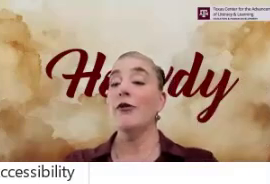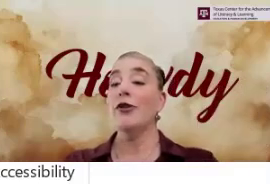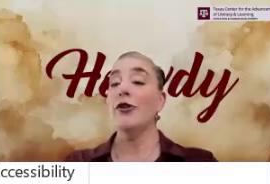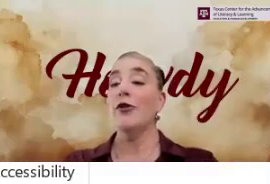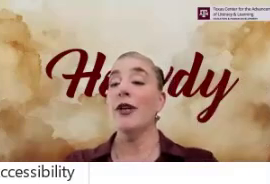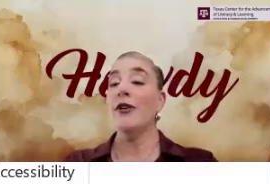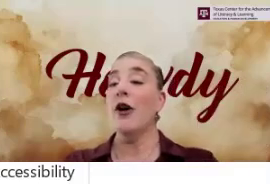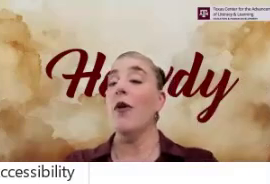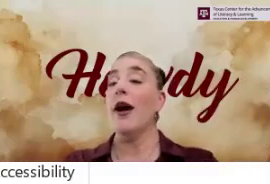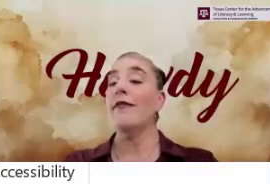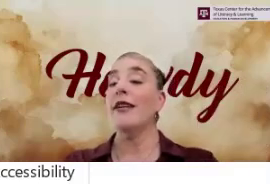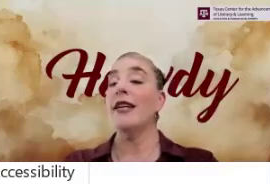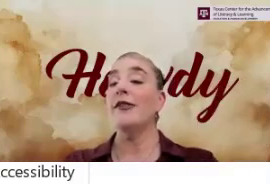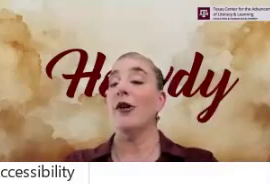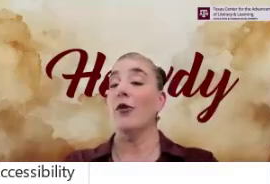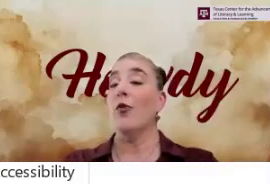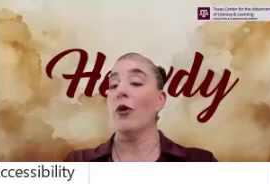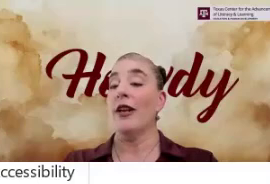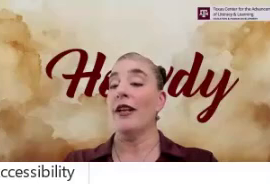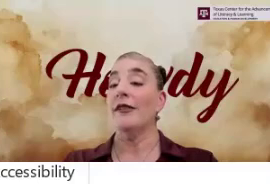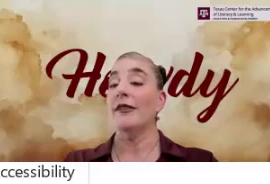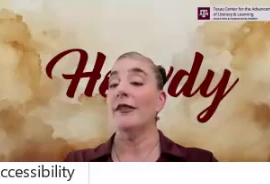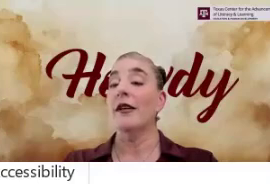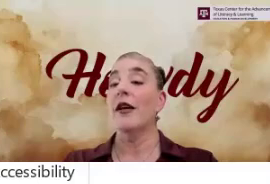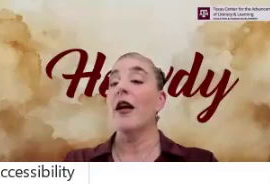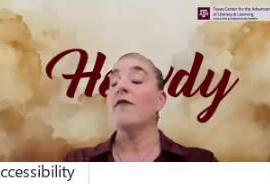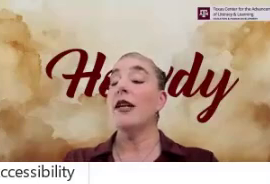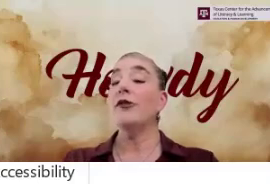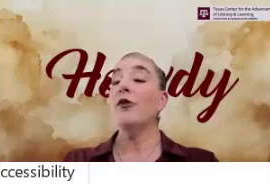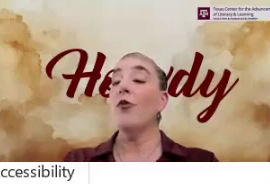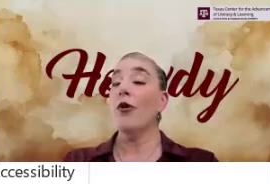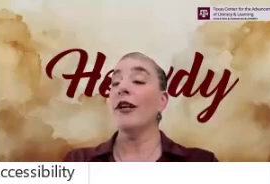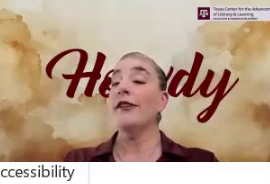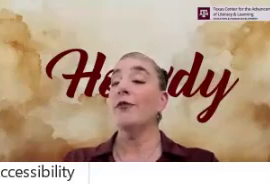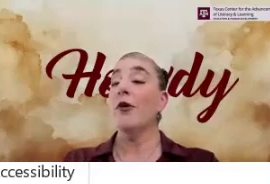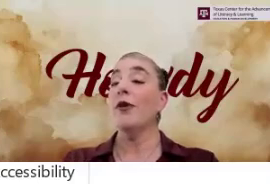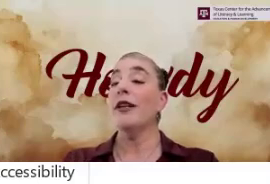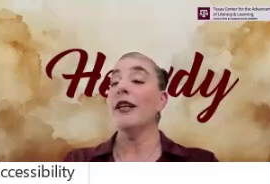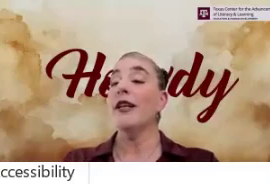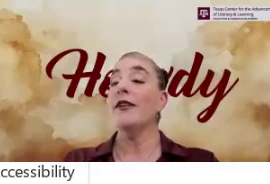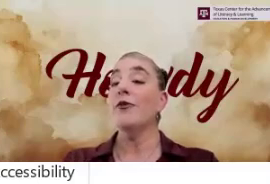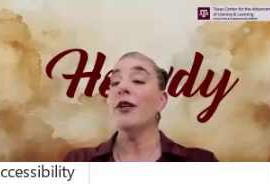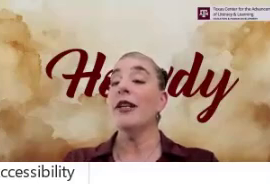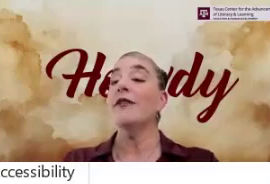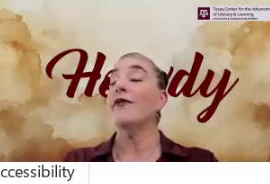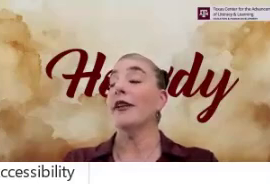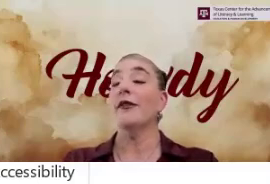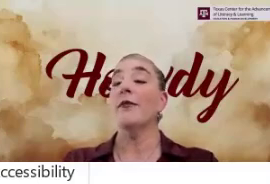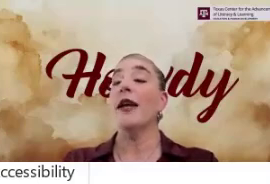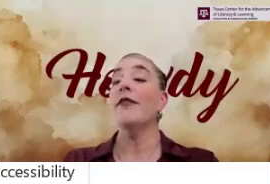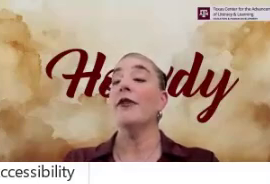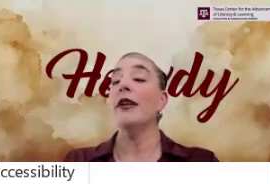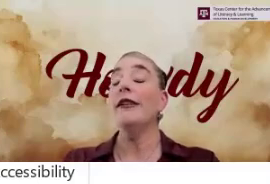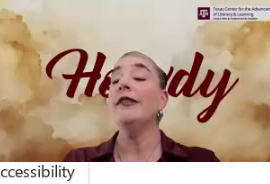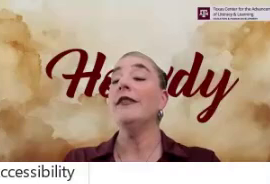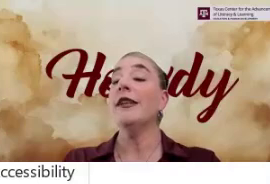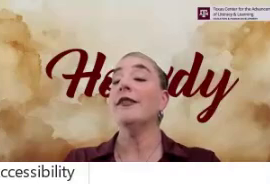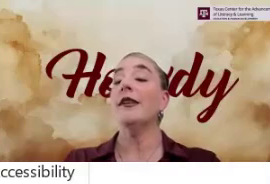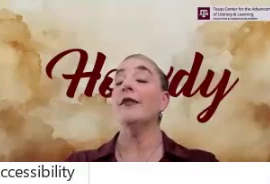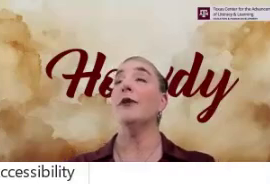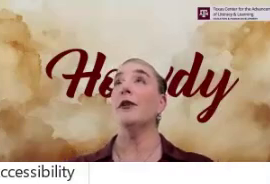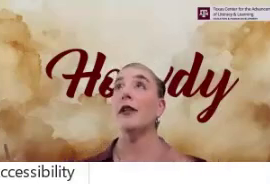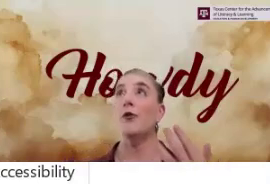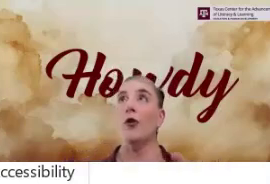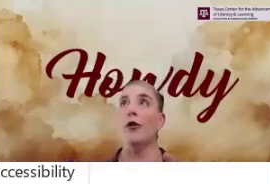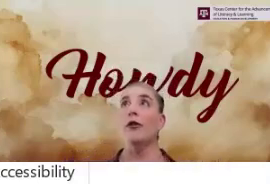let's go to, we know why these are warnings. These are warnings, but we need to fix them. And there is in